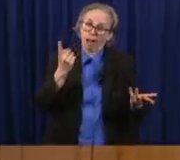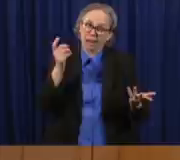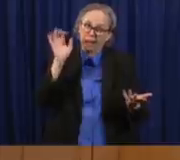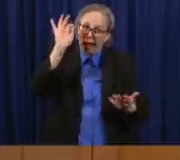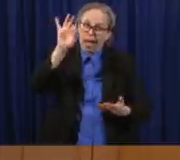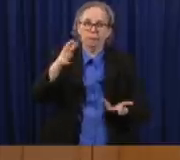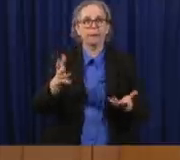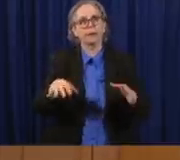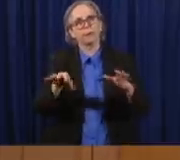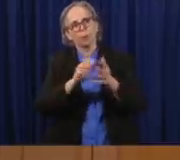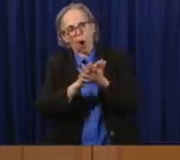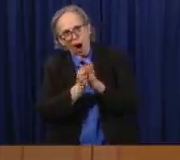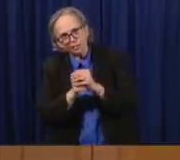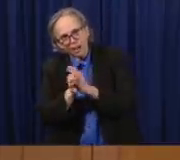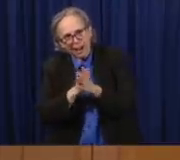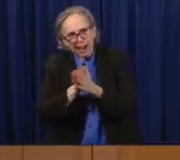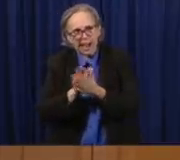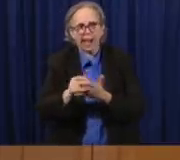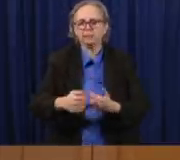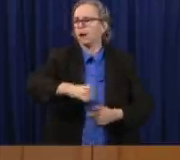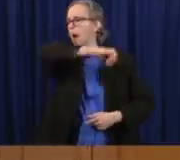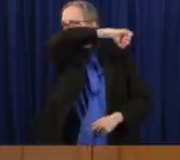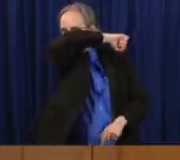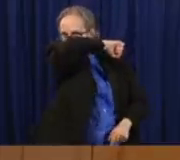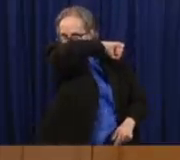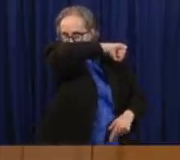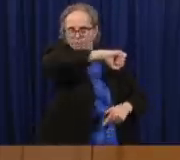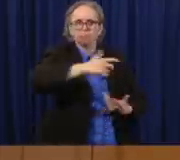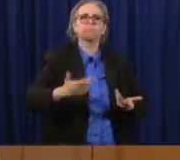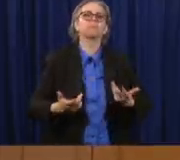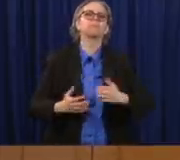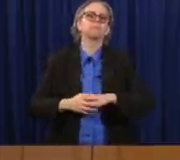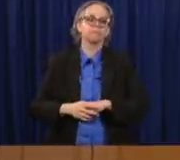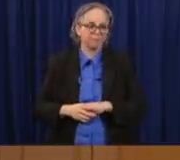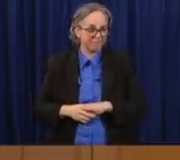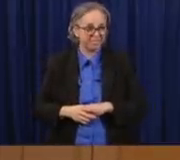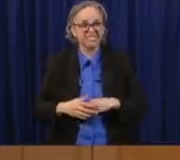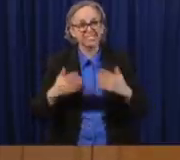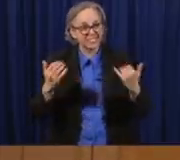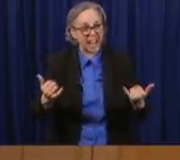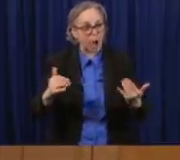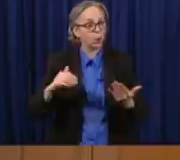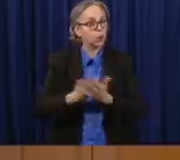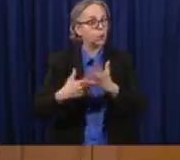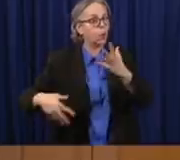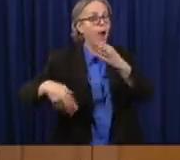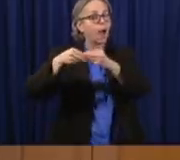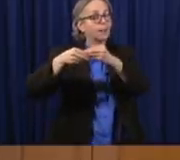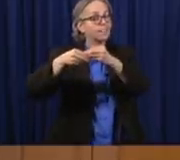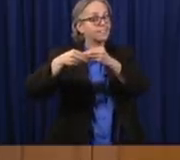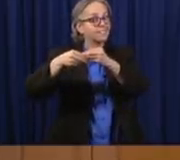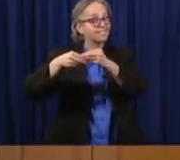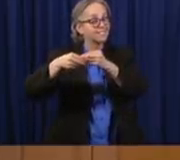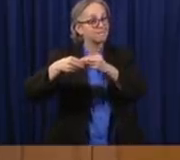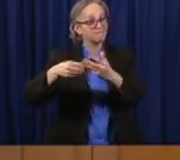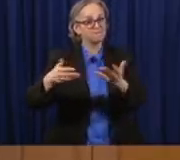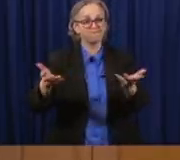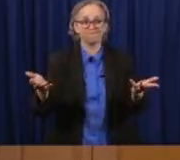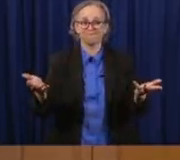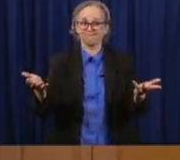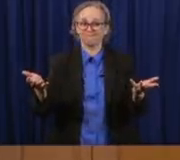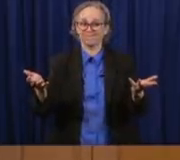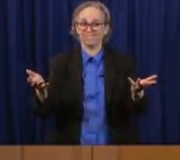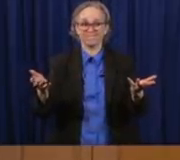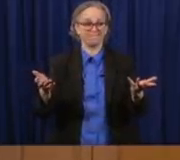the coughing. And now, again, it will become a new part of our lives, just like taking off our shoes is to go